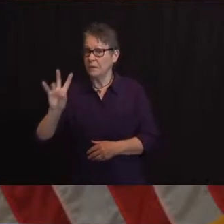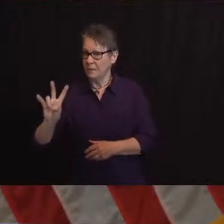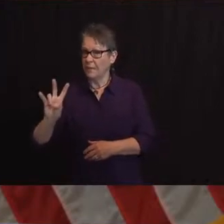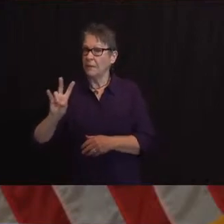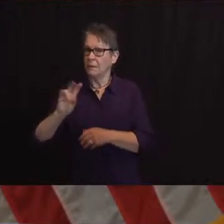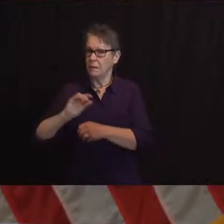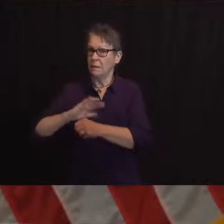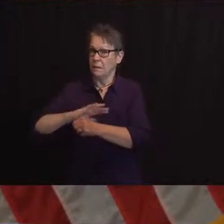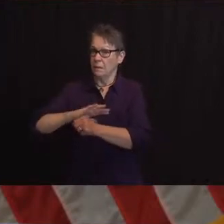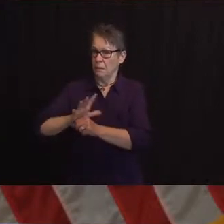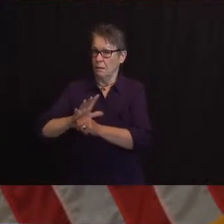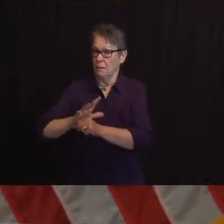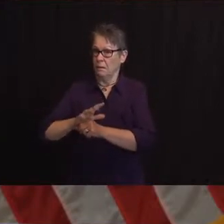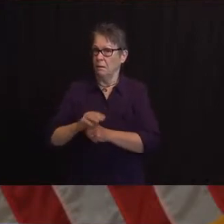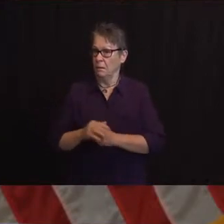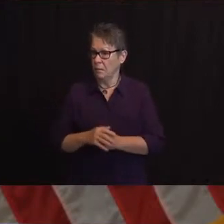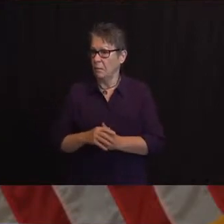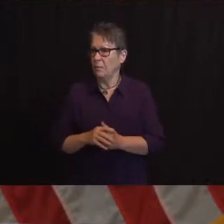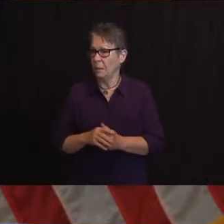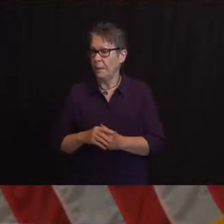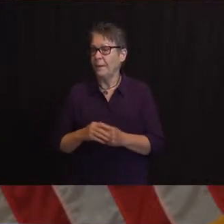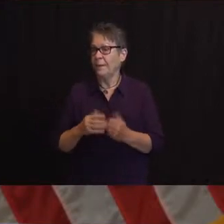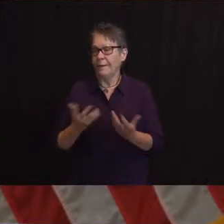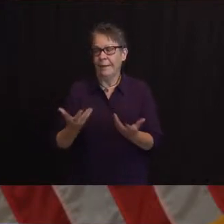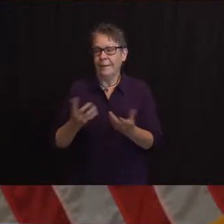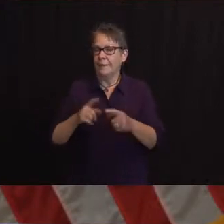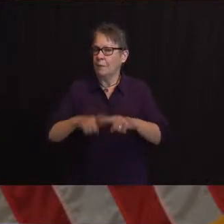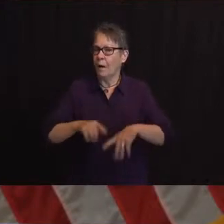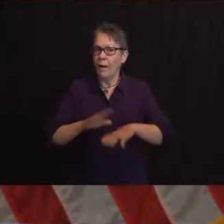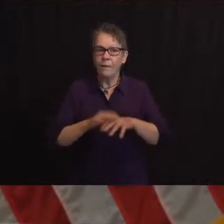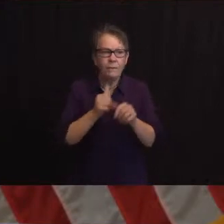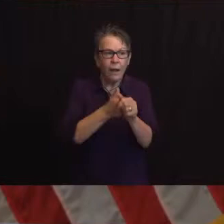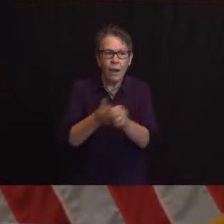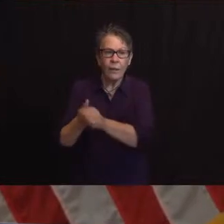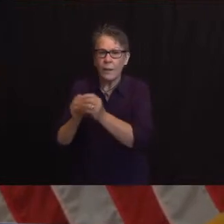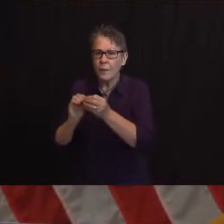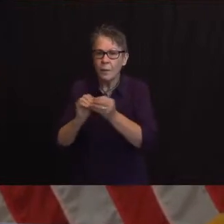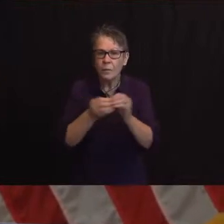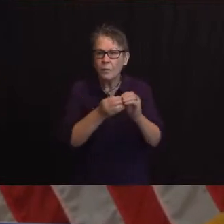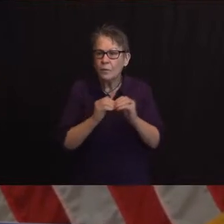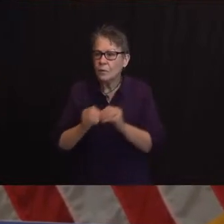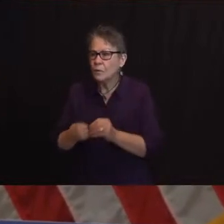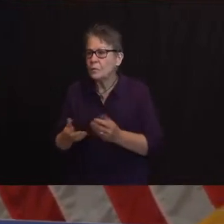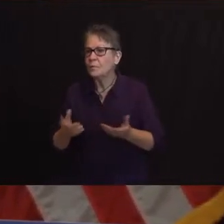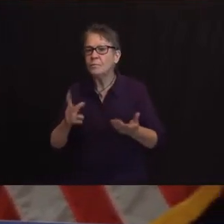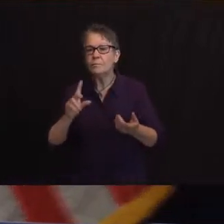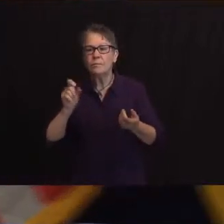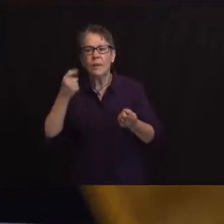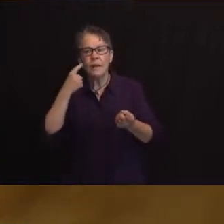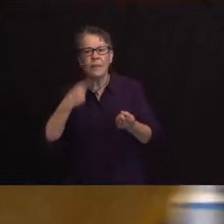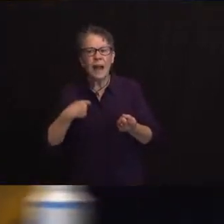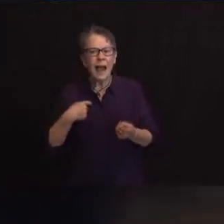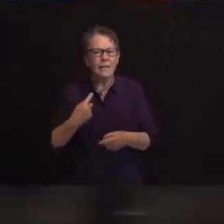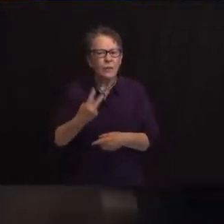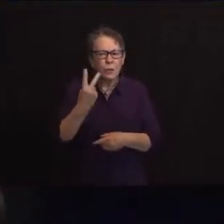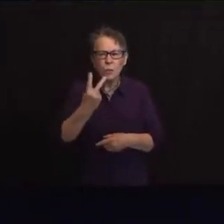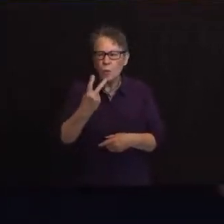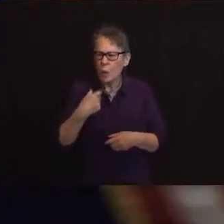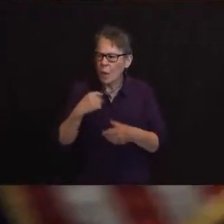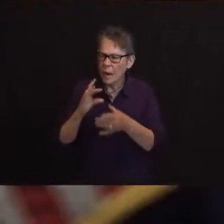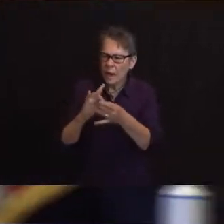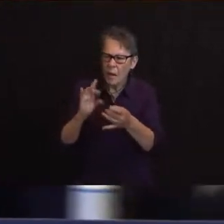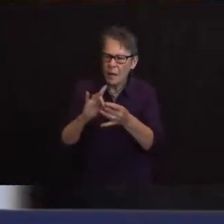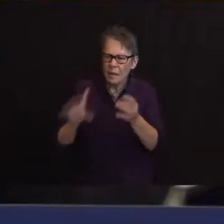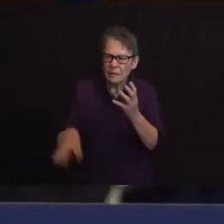depending on, what data set you're looking at. I had two comments, Matt. And again, correct me if you all